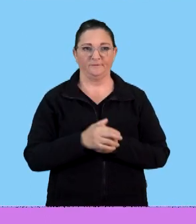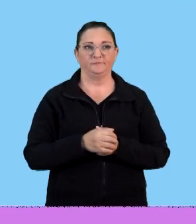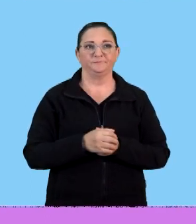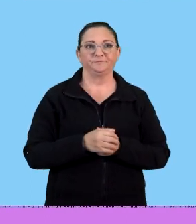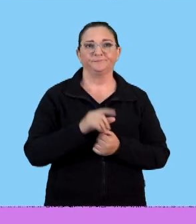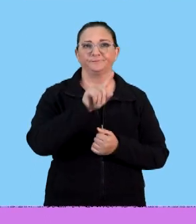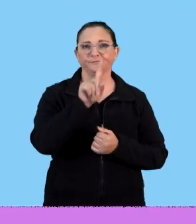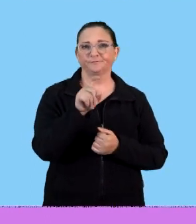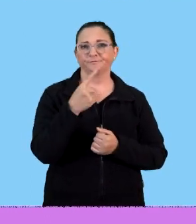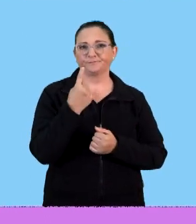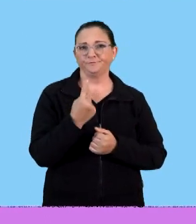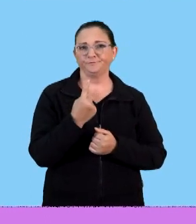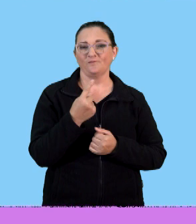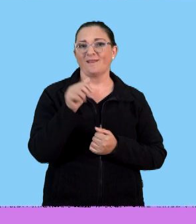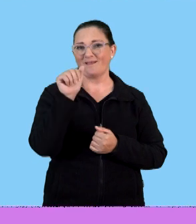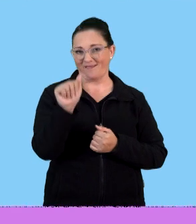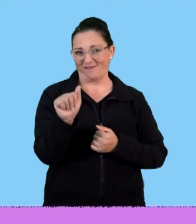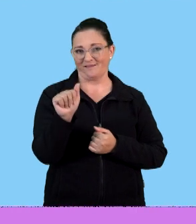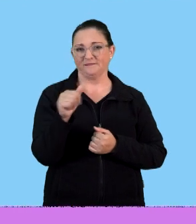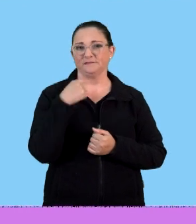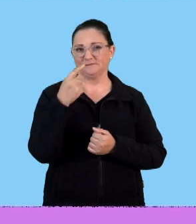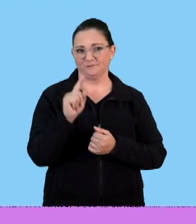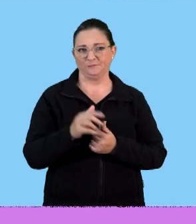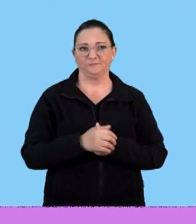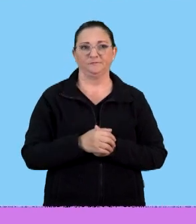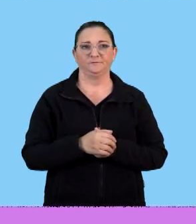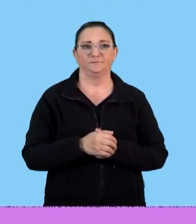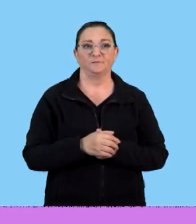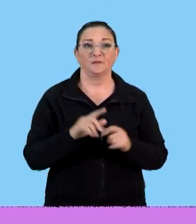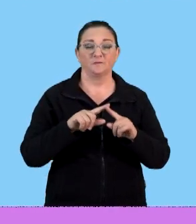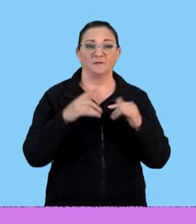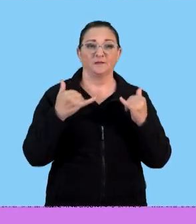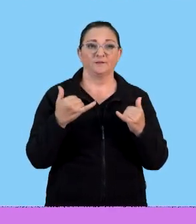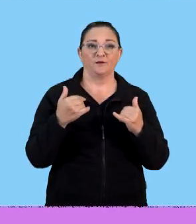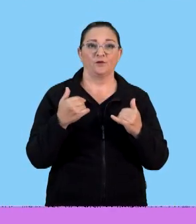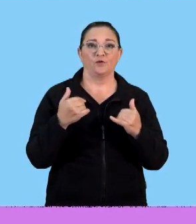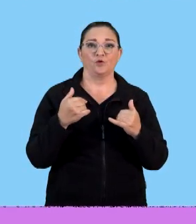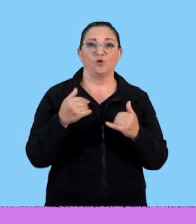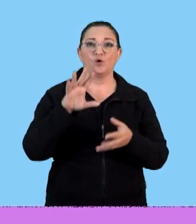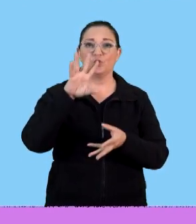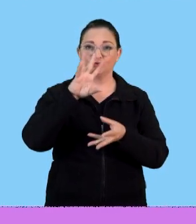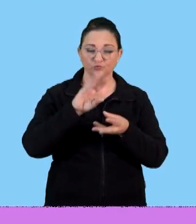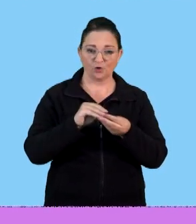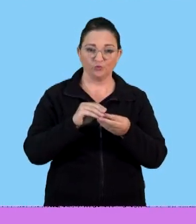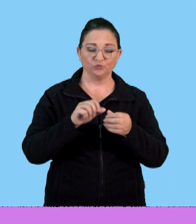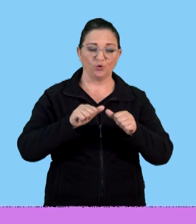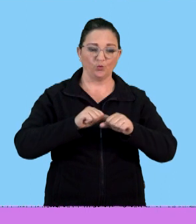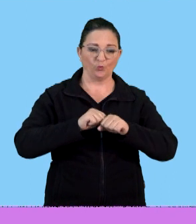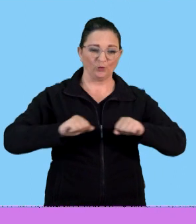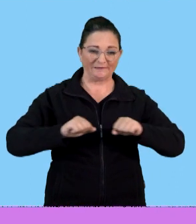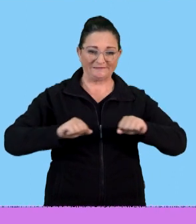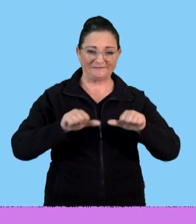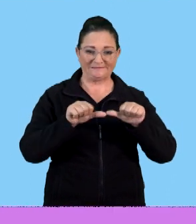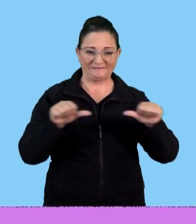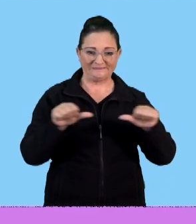question. So question number A says, determine the total width in